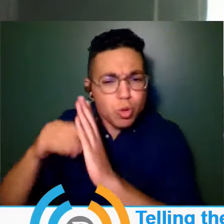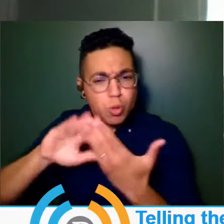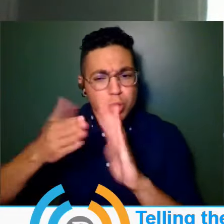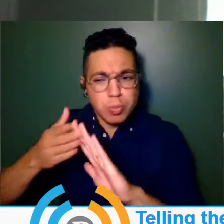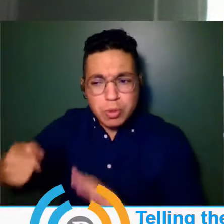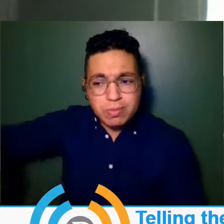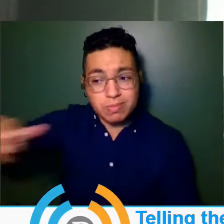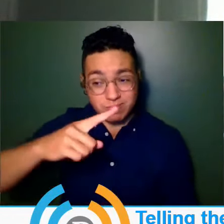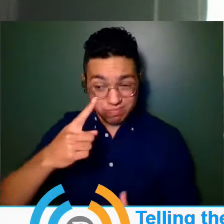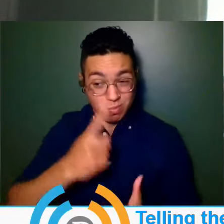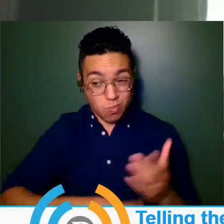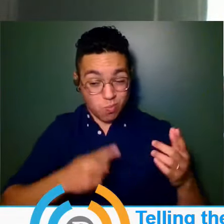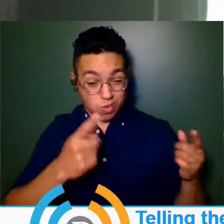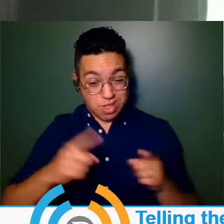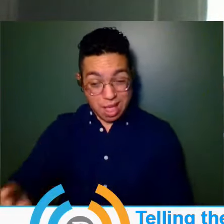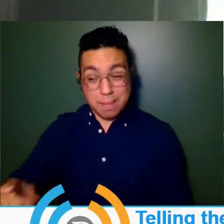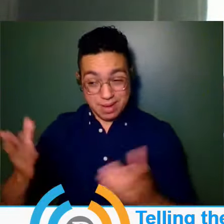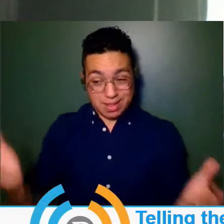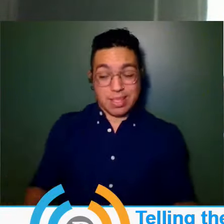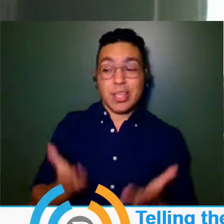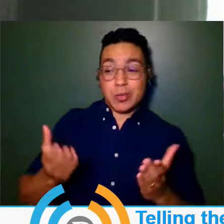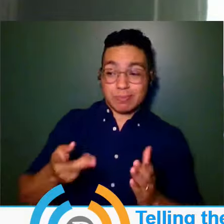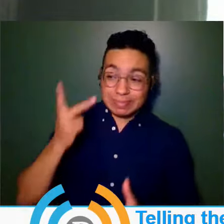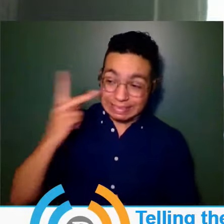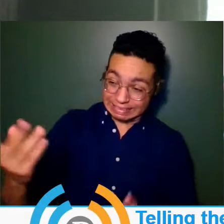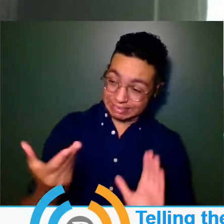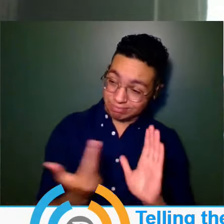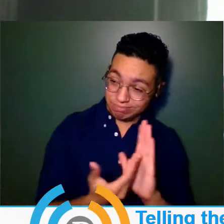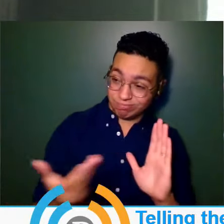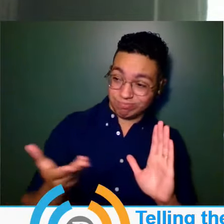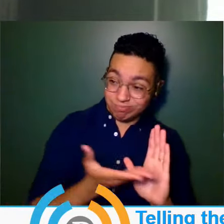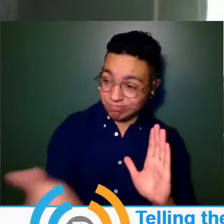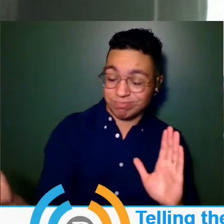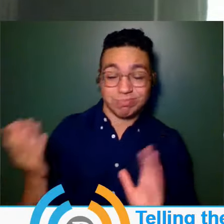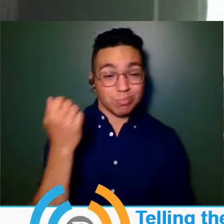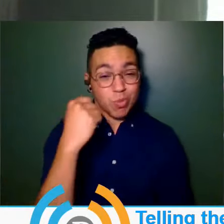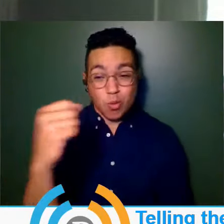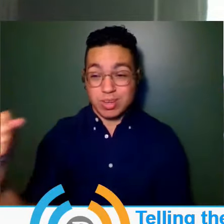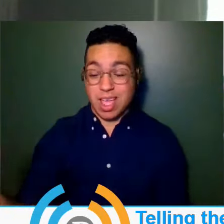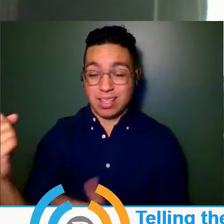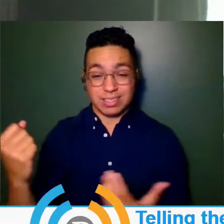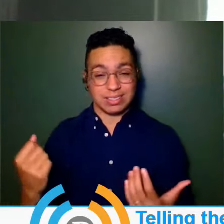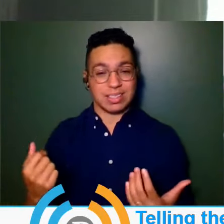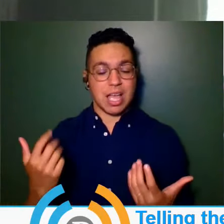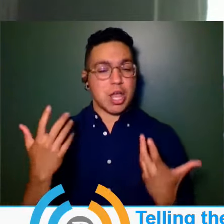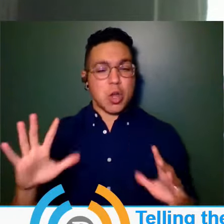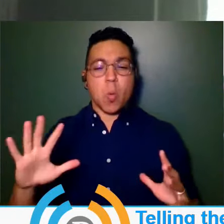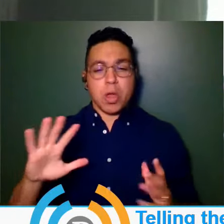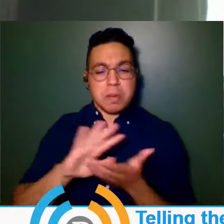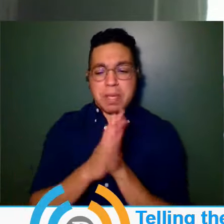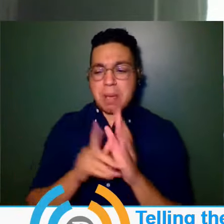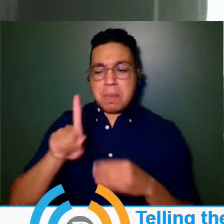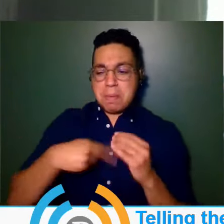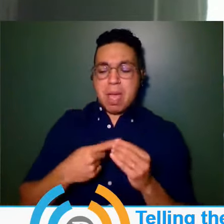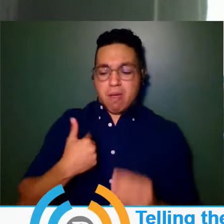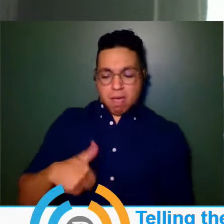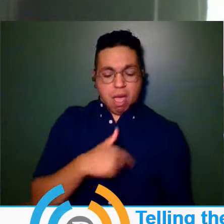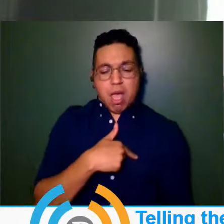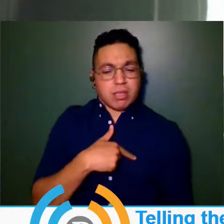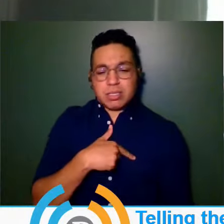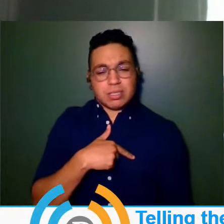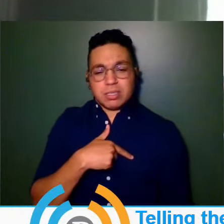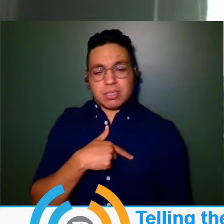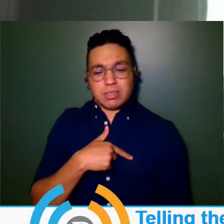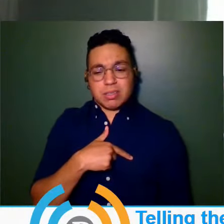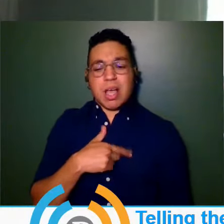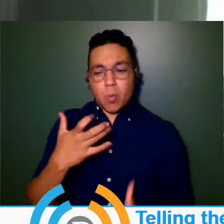what all is happening at these protests, and not make it about us. So there's